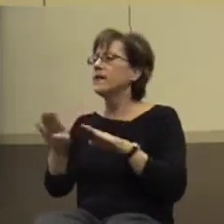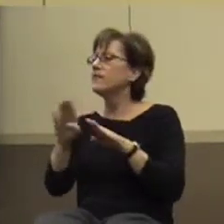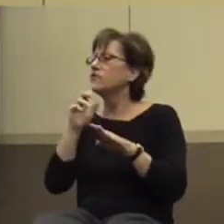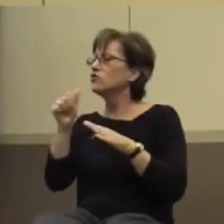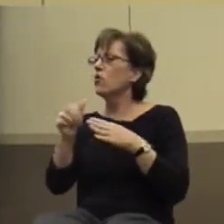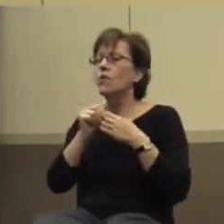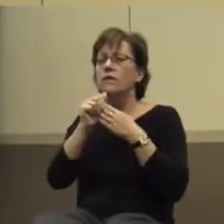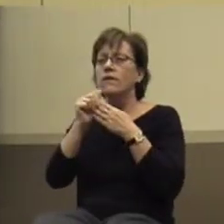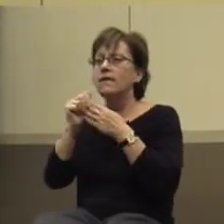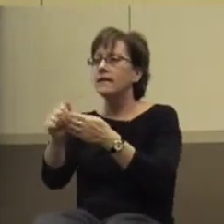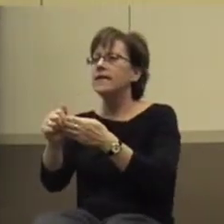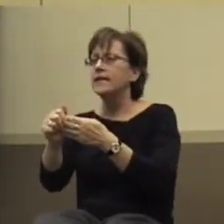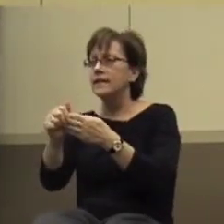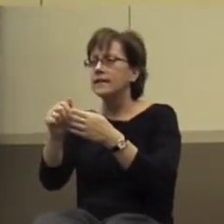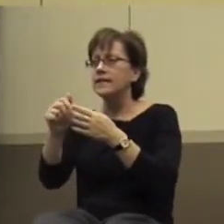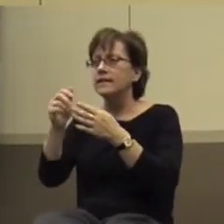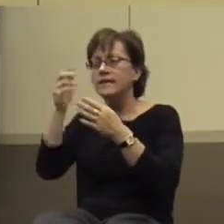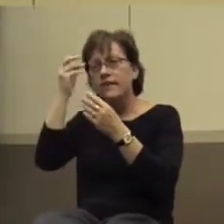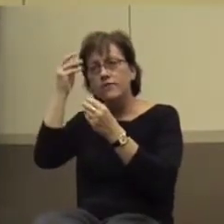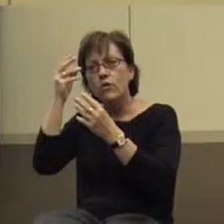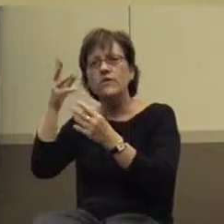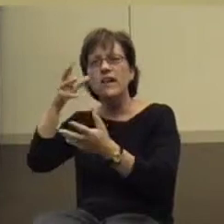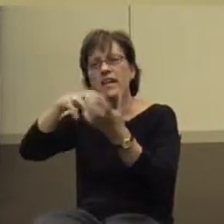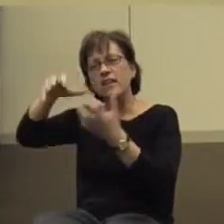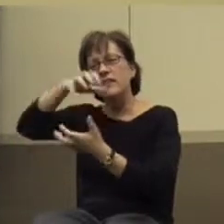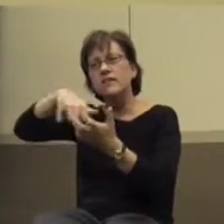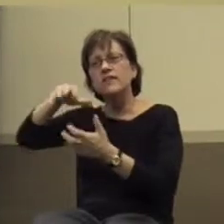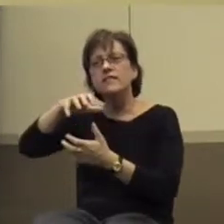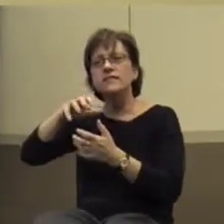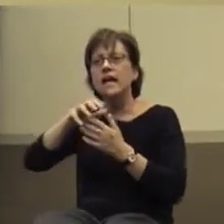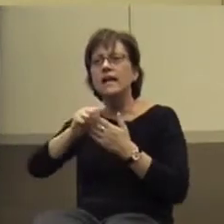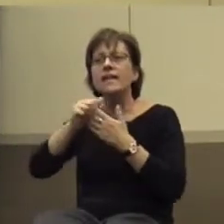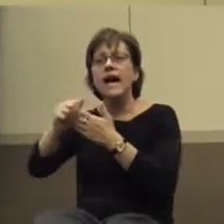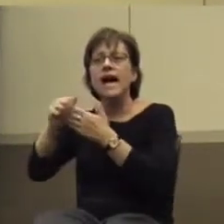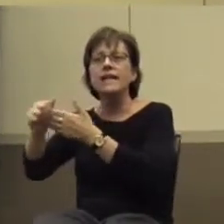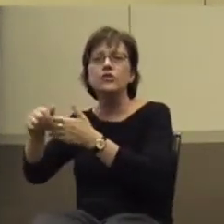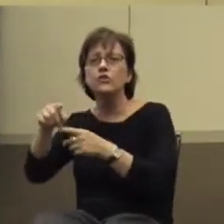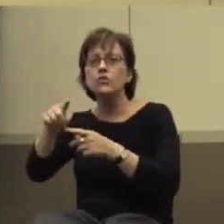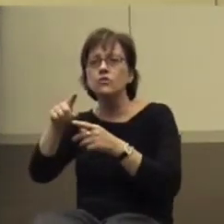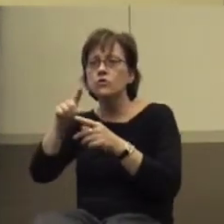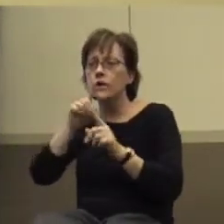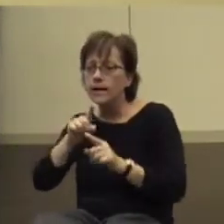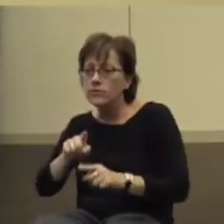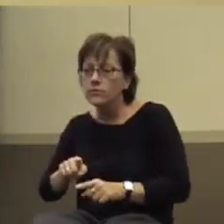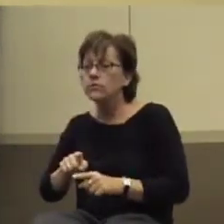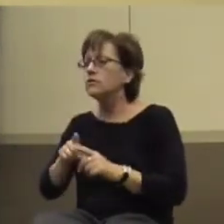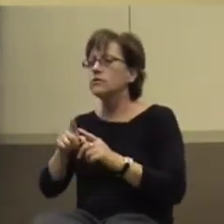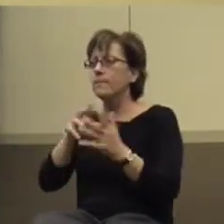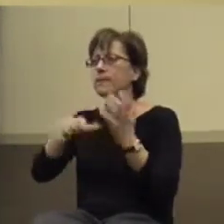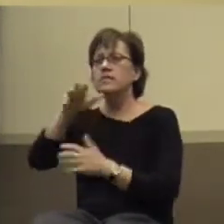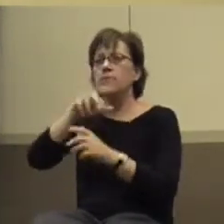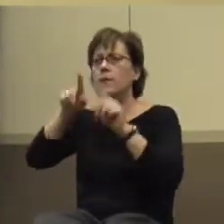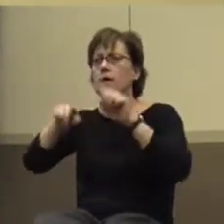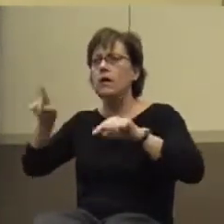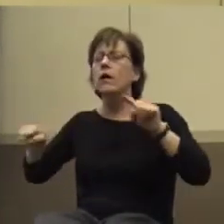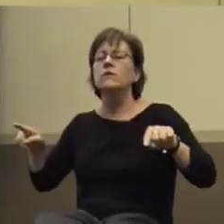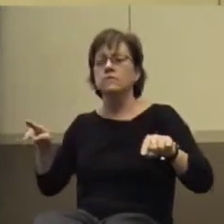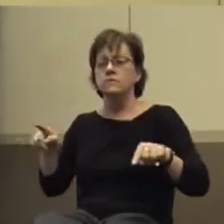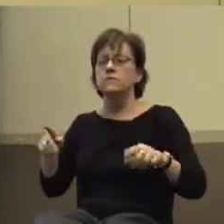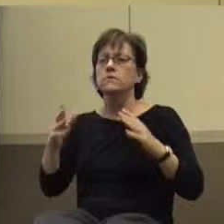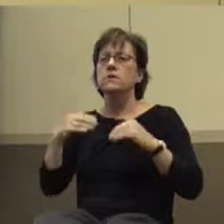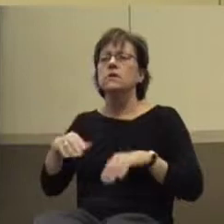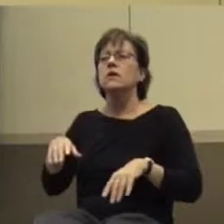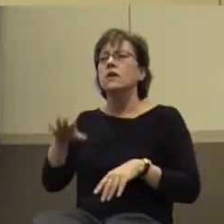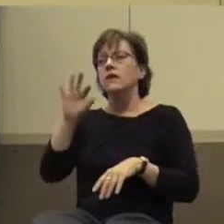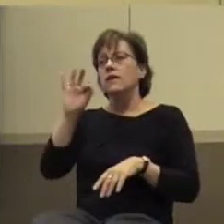up, okay? And you can figure out primary function. The FAST, depending on what form you use, but like the one that I have, it has it all